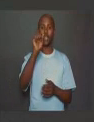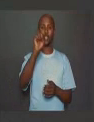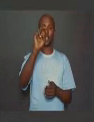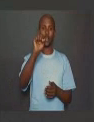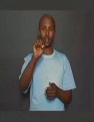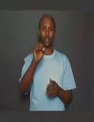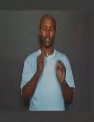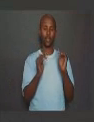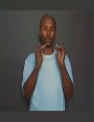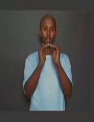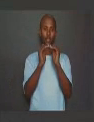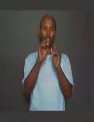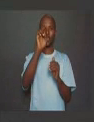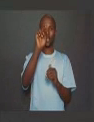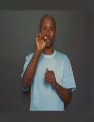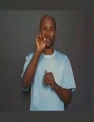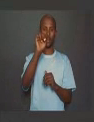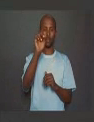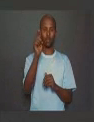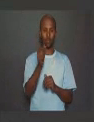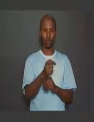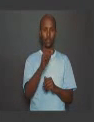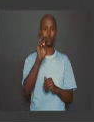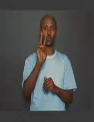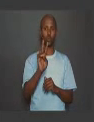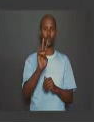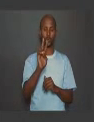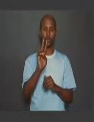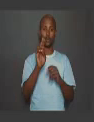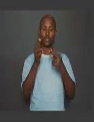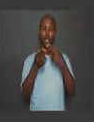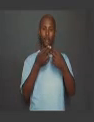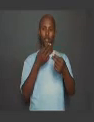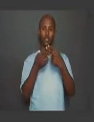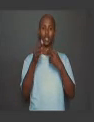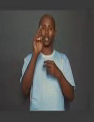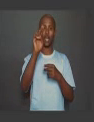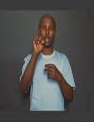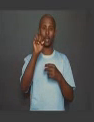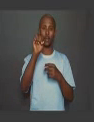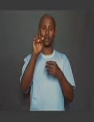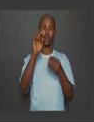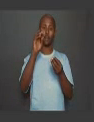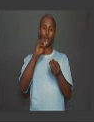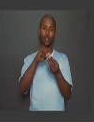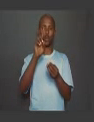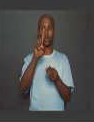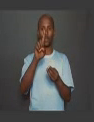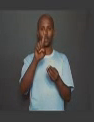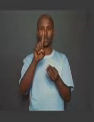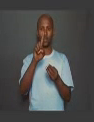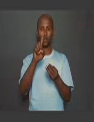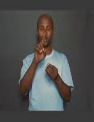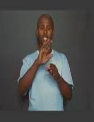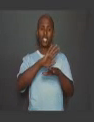Sn equals n over 2 times n plus 1 is